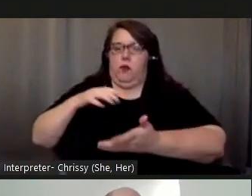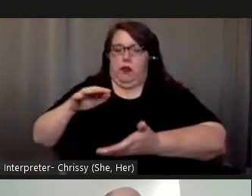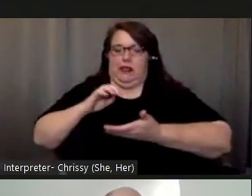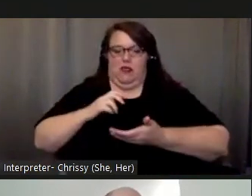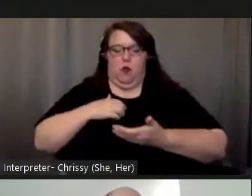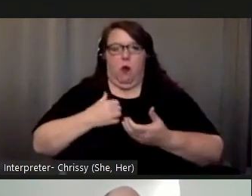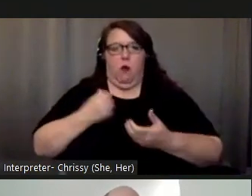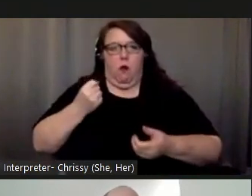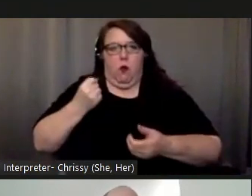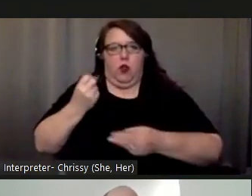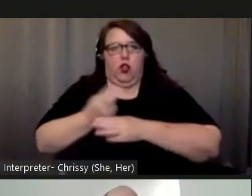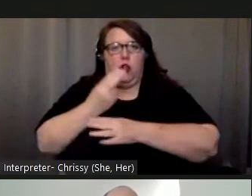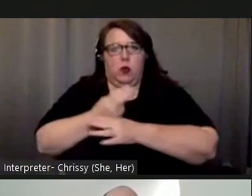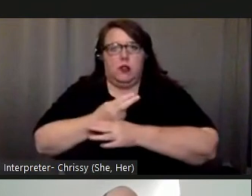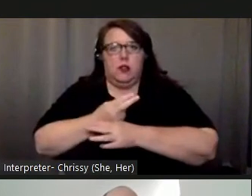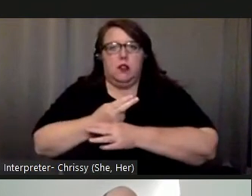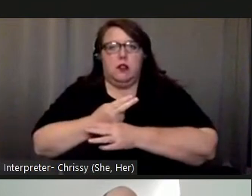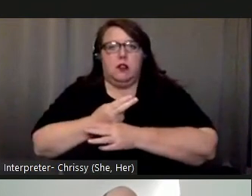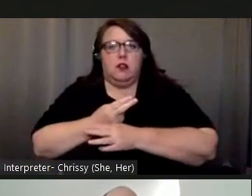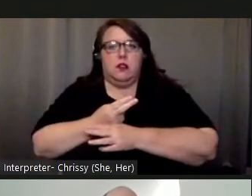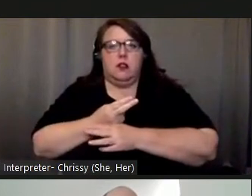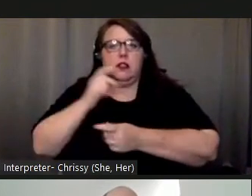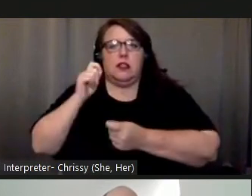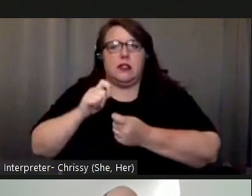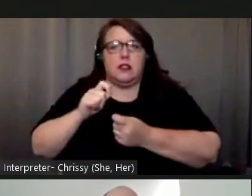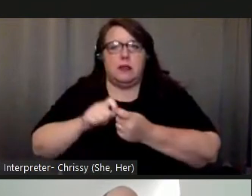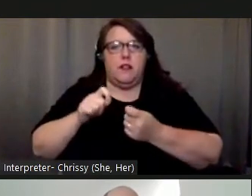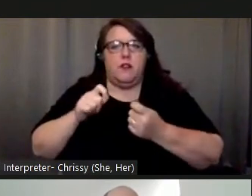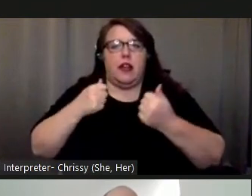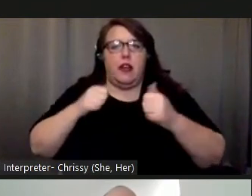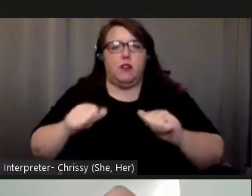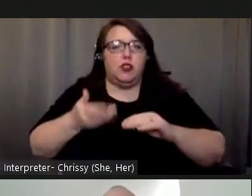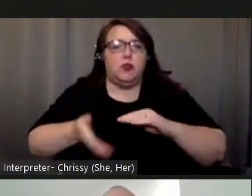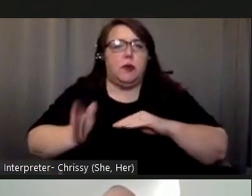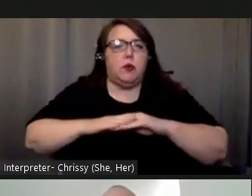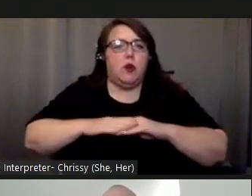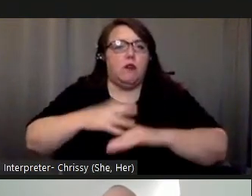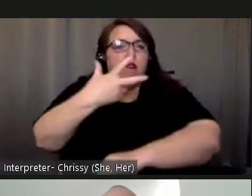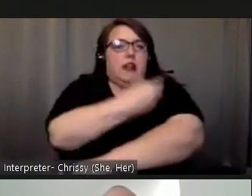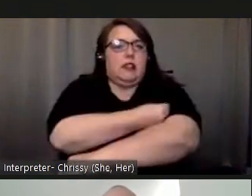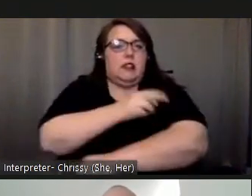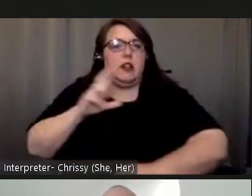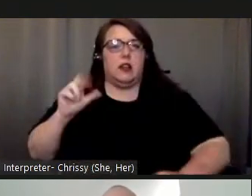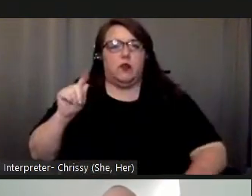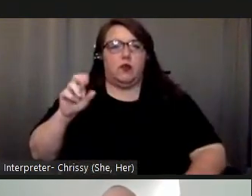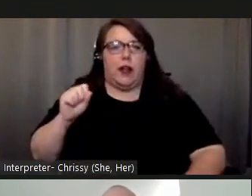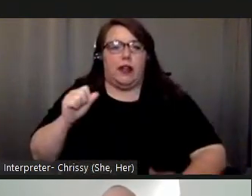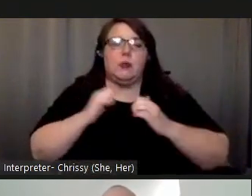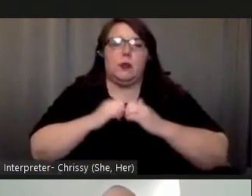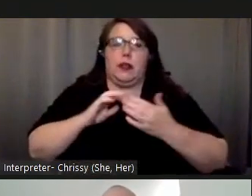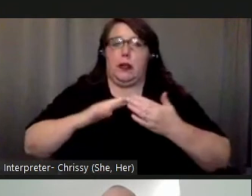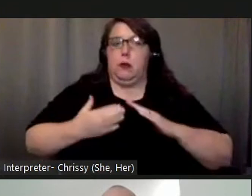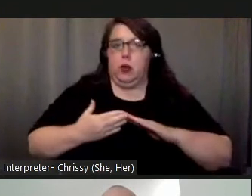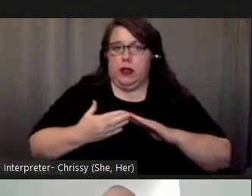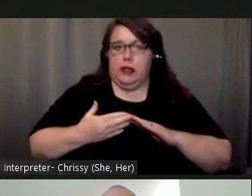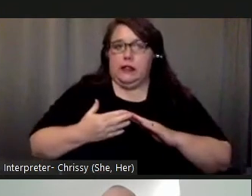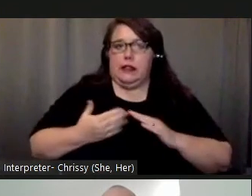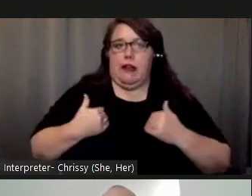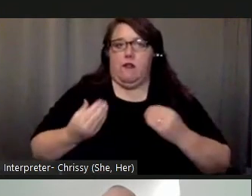in specially tailored efforts to improve vaccination rates in communities with higher